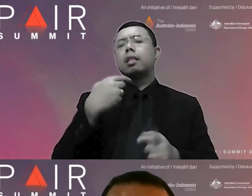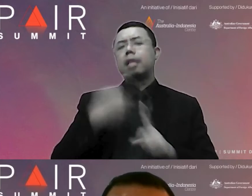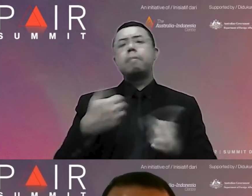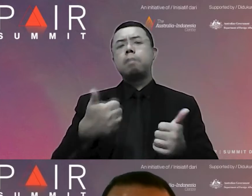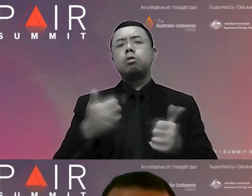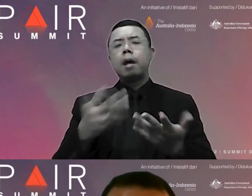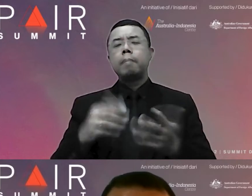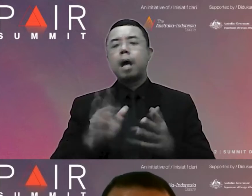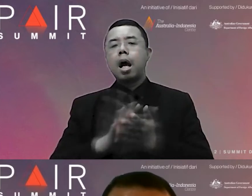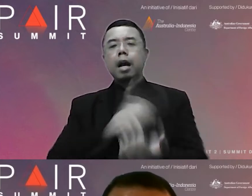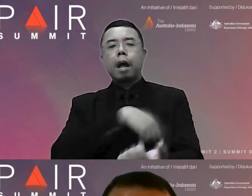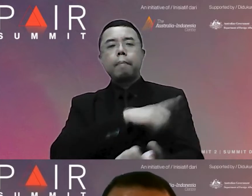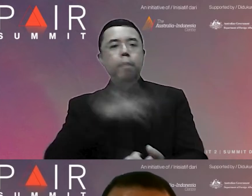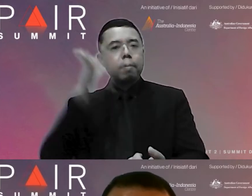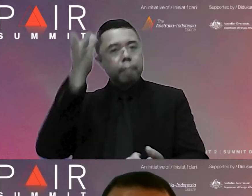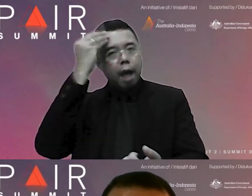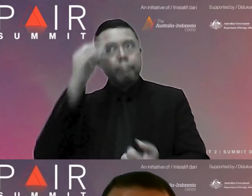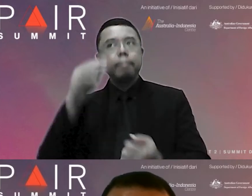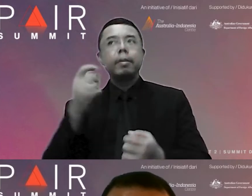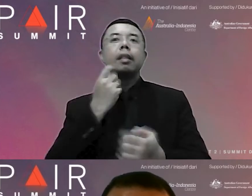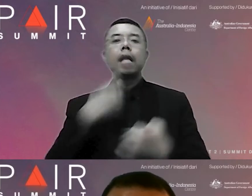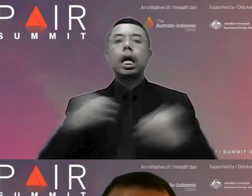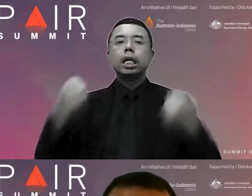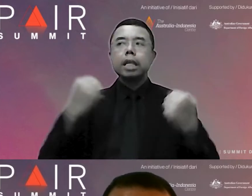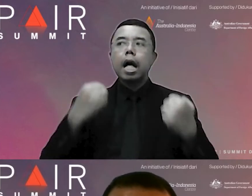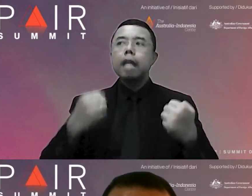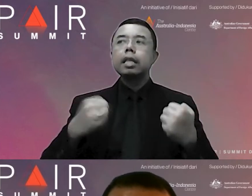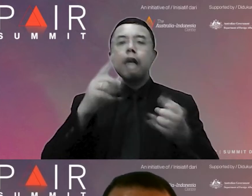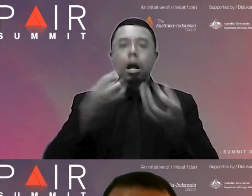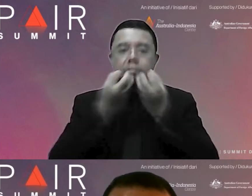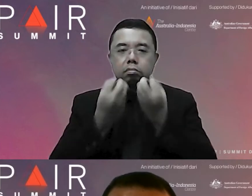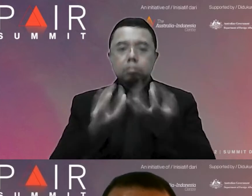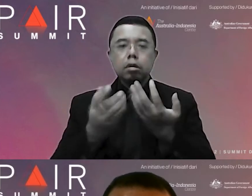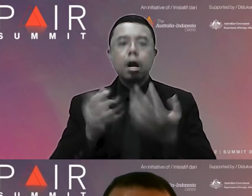the highest in the country for health literacy, and yet they're also